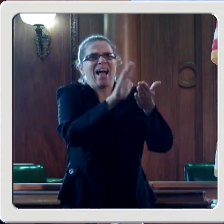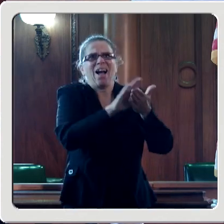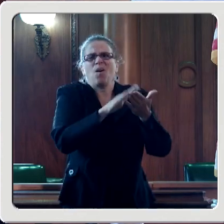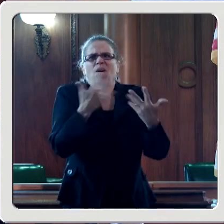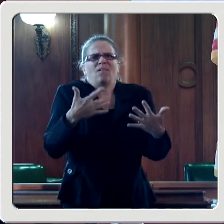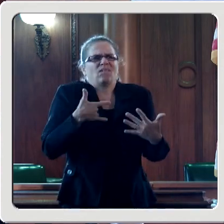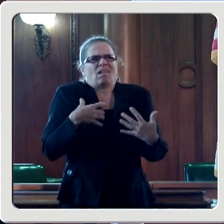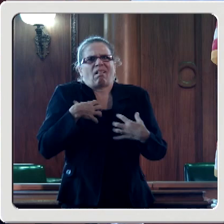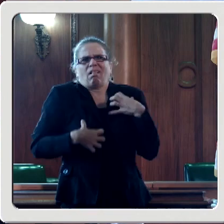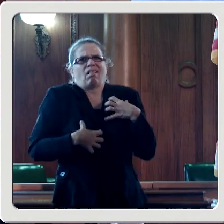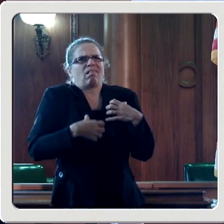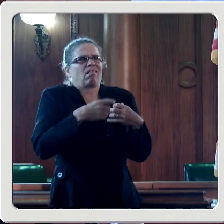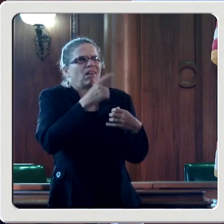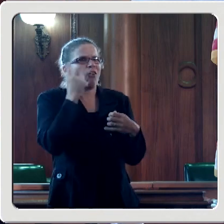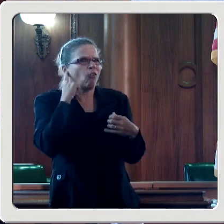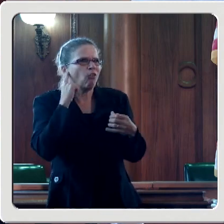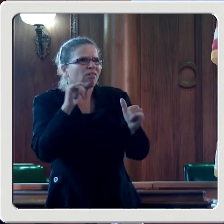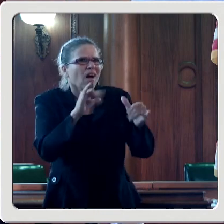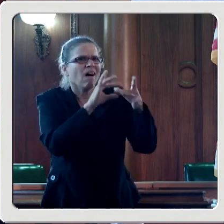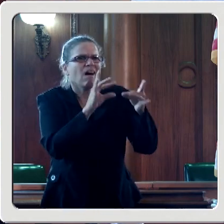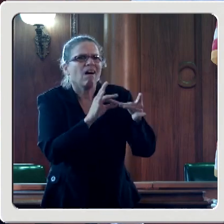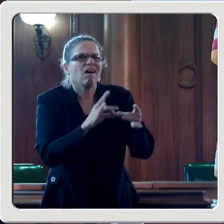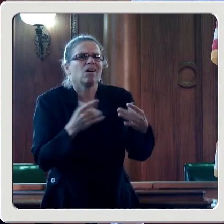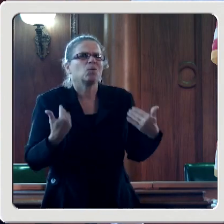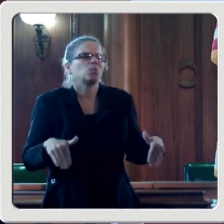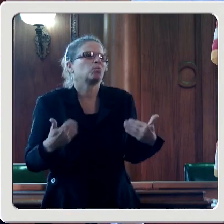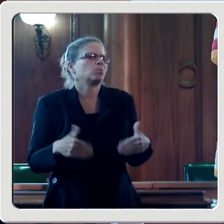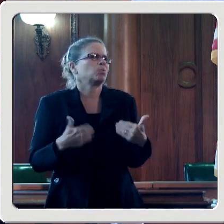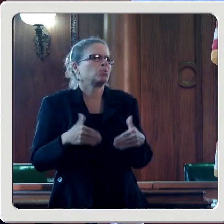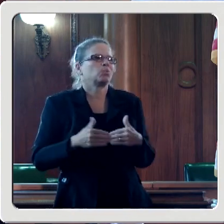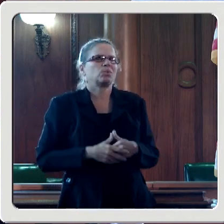and we'll move forward. But